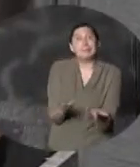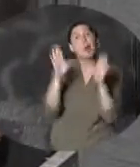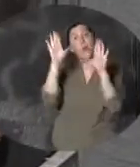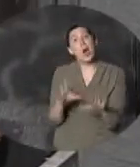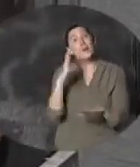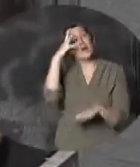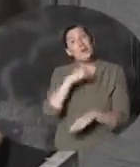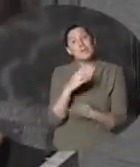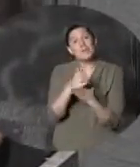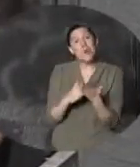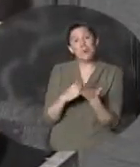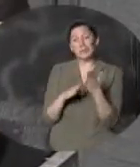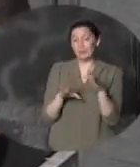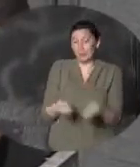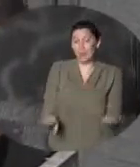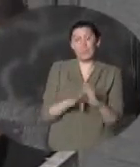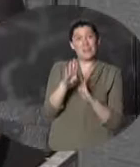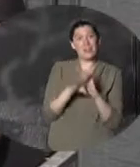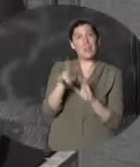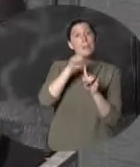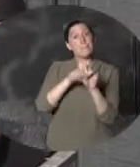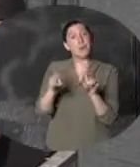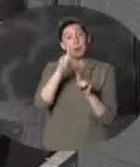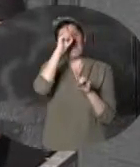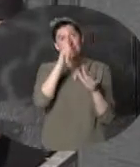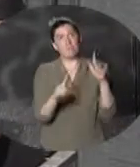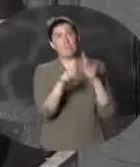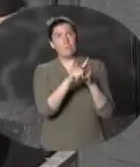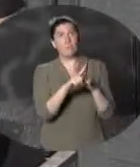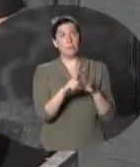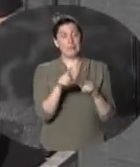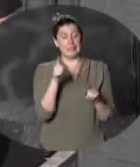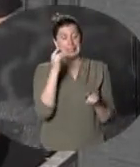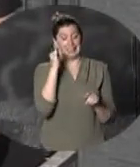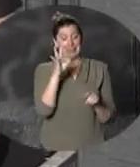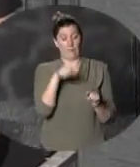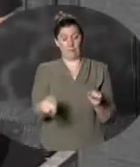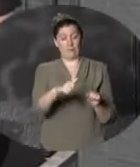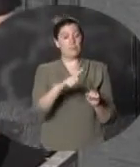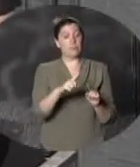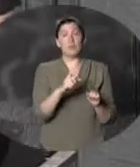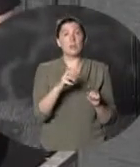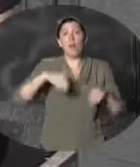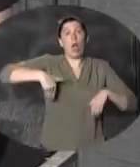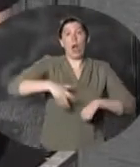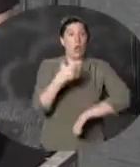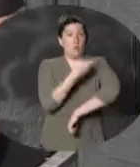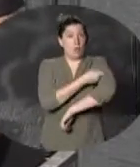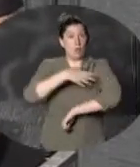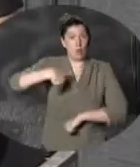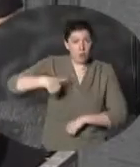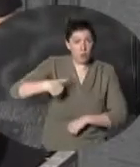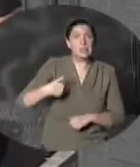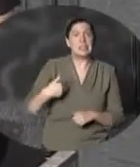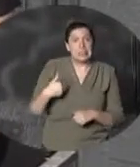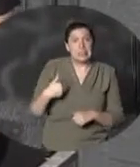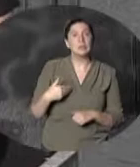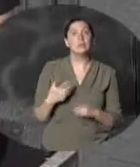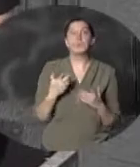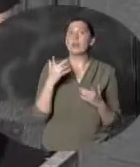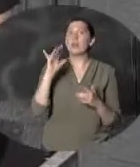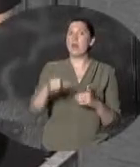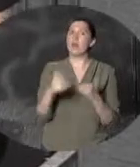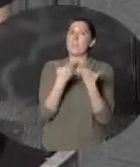lovely part of child development. But when we think about children in that classroom or in that daycare that might not themselves be vaccinated, we really are talking about a public